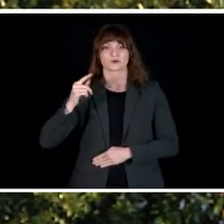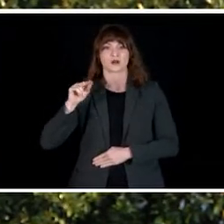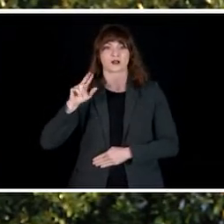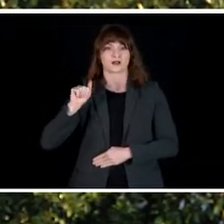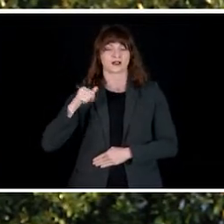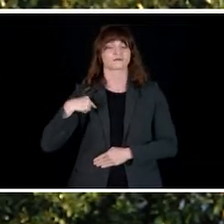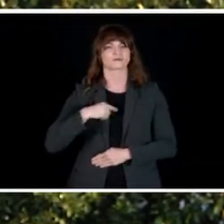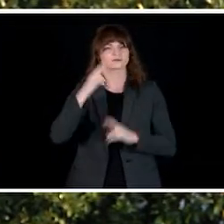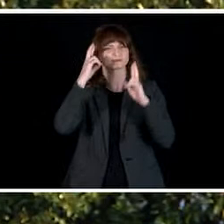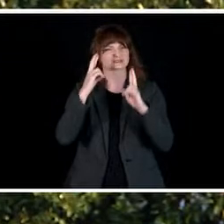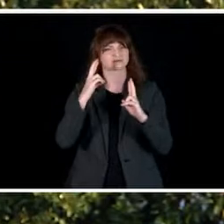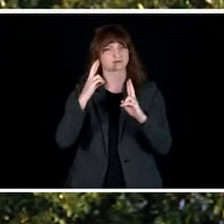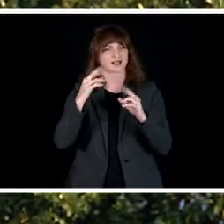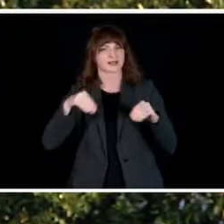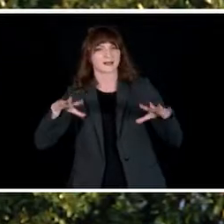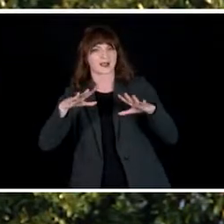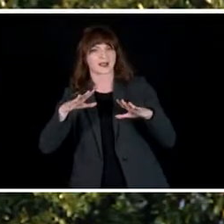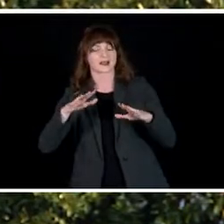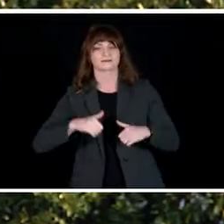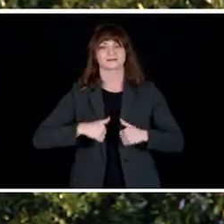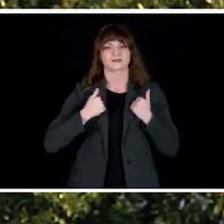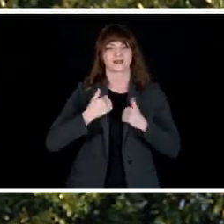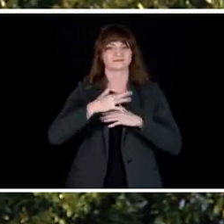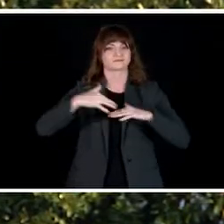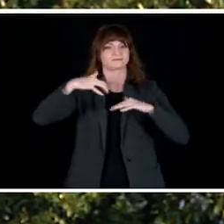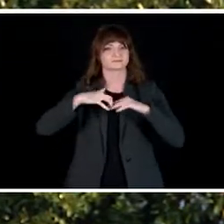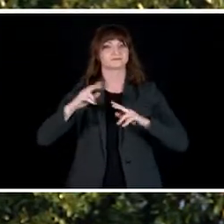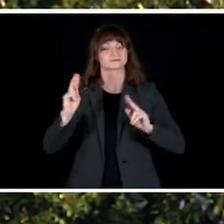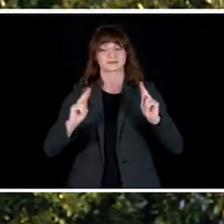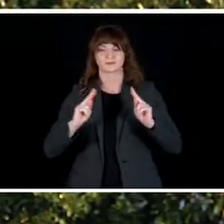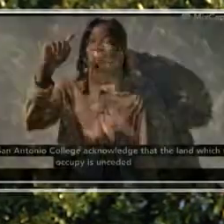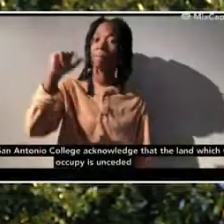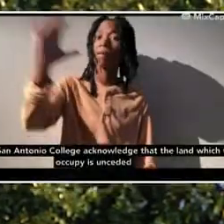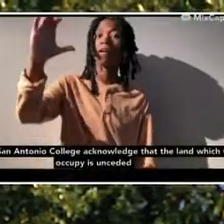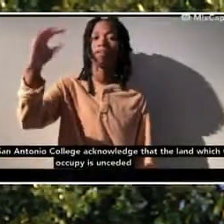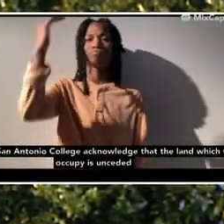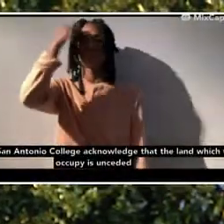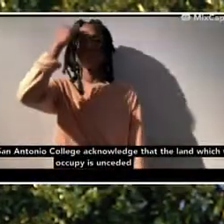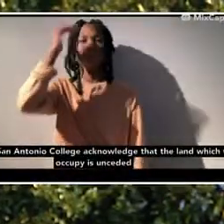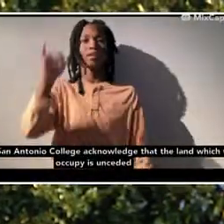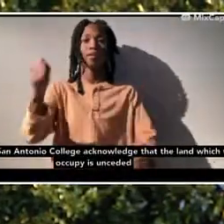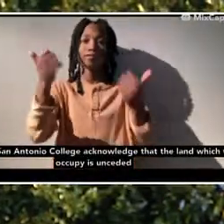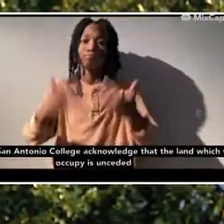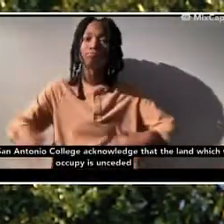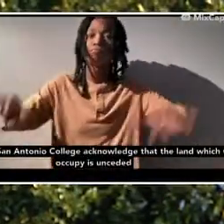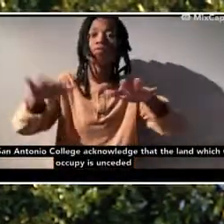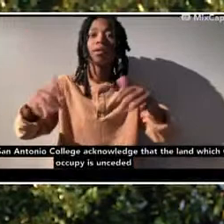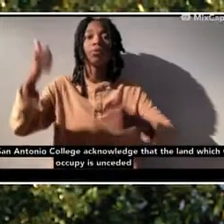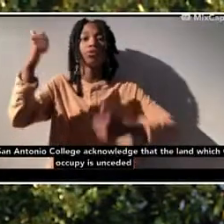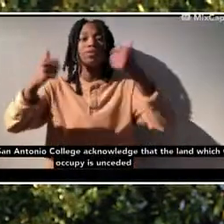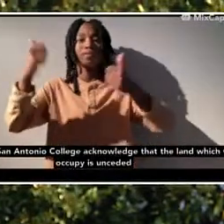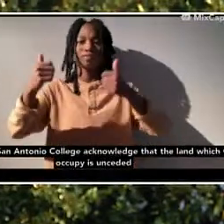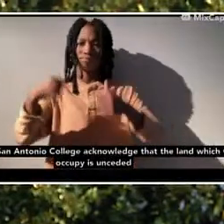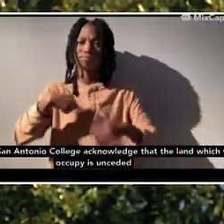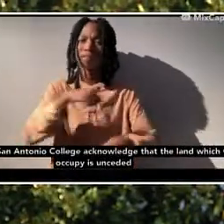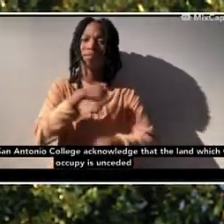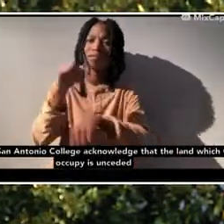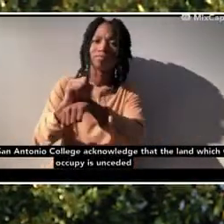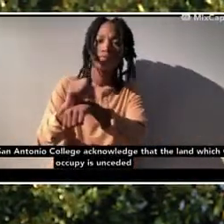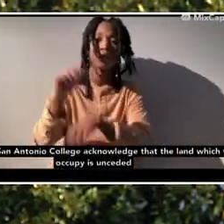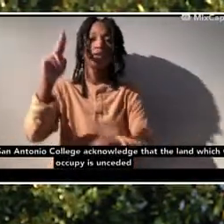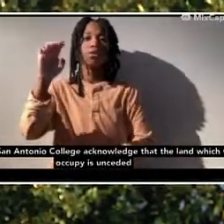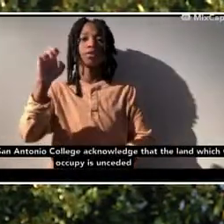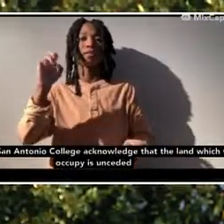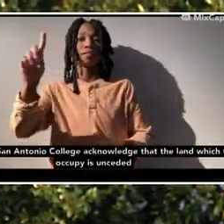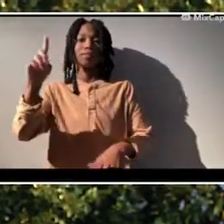to the land and life of indigenous people, the Hunavetum ancestors, the Iroam elders, and